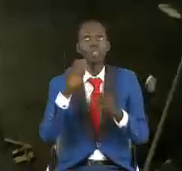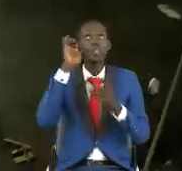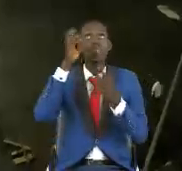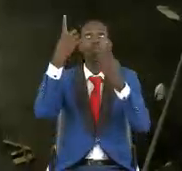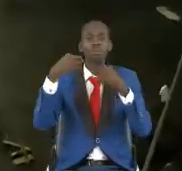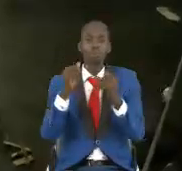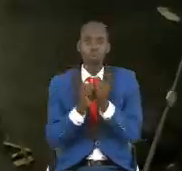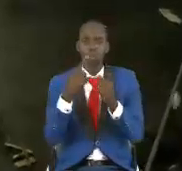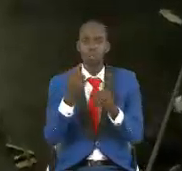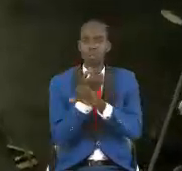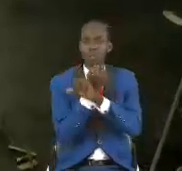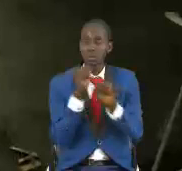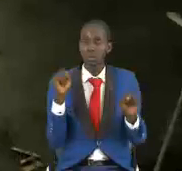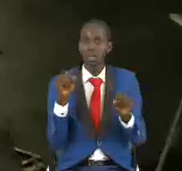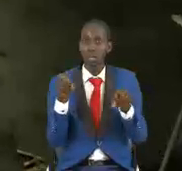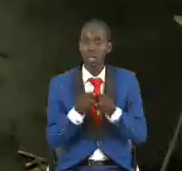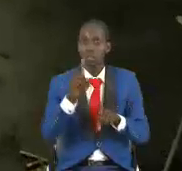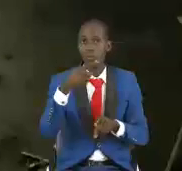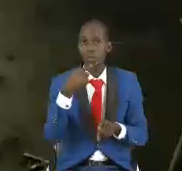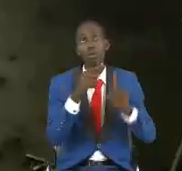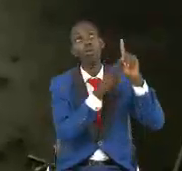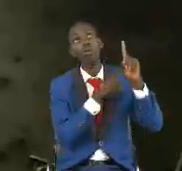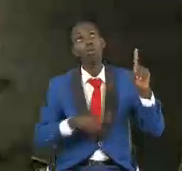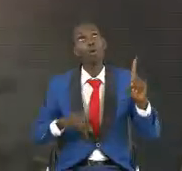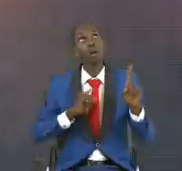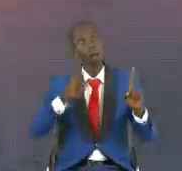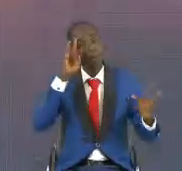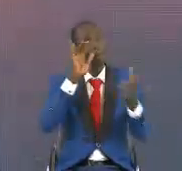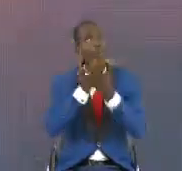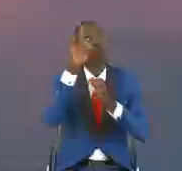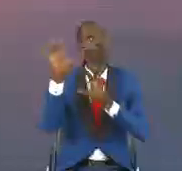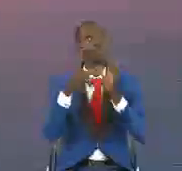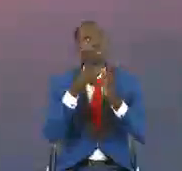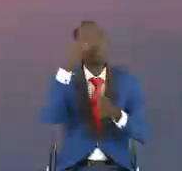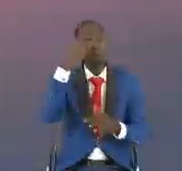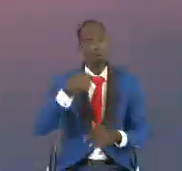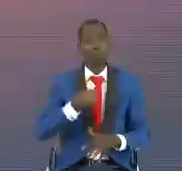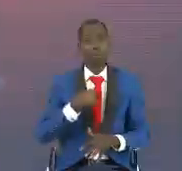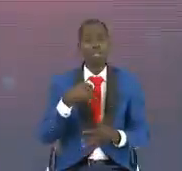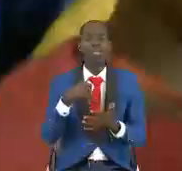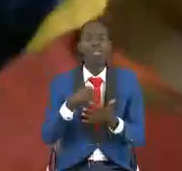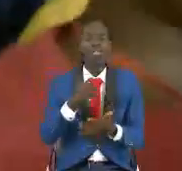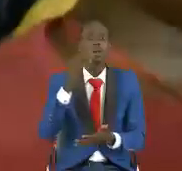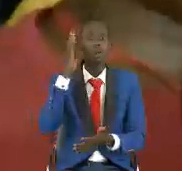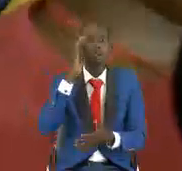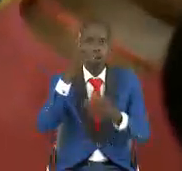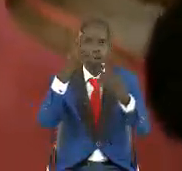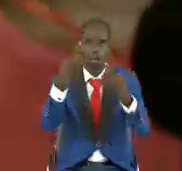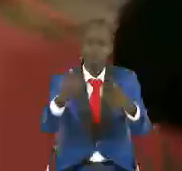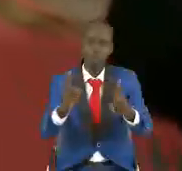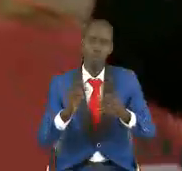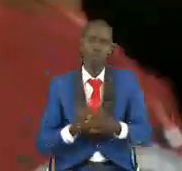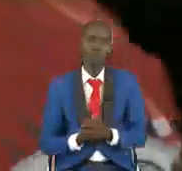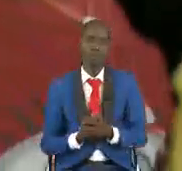say tonight, Lord, I believe you did it for me. It will happen. Look at